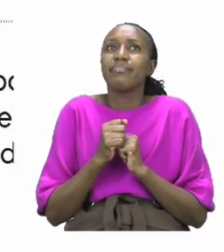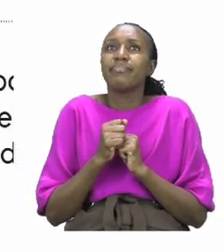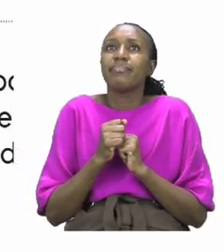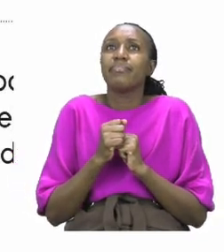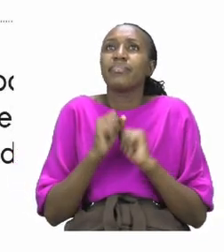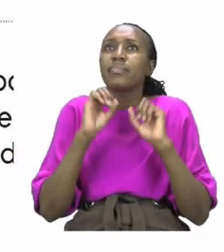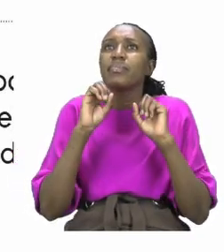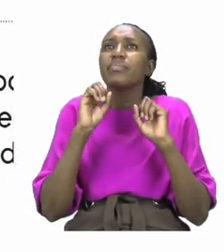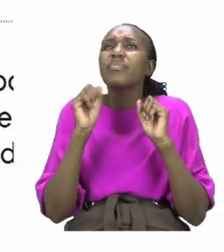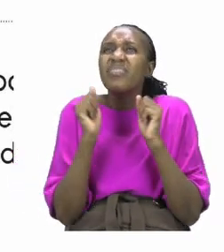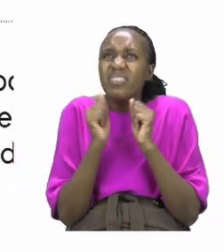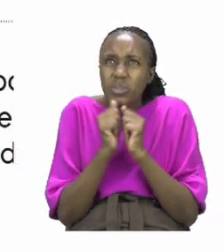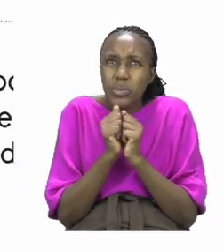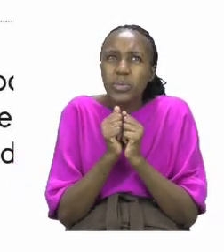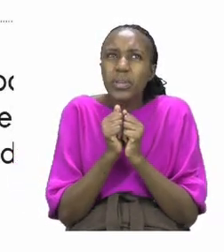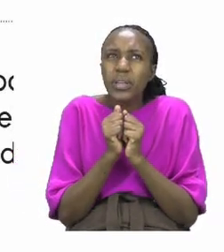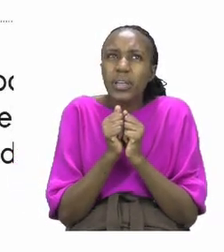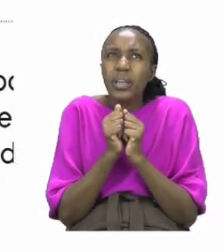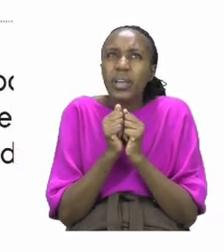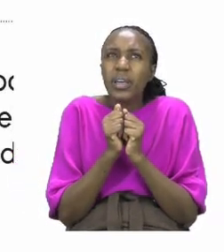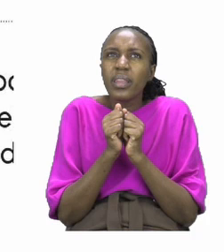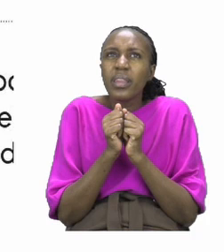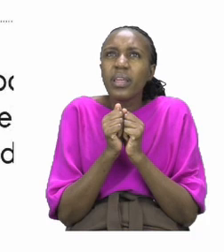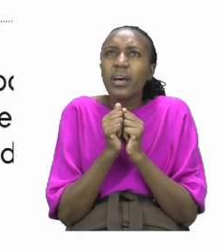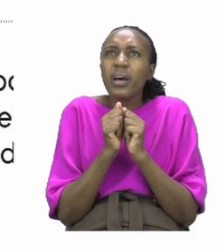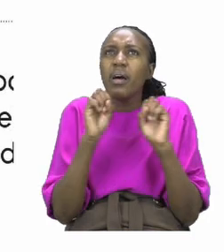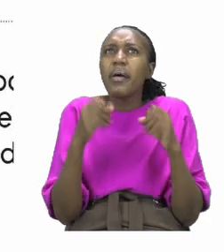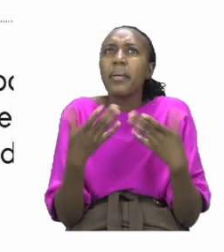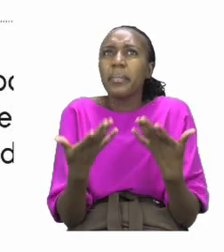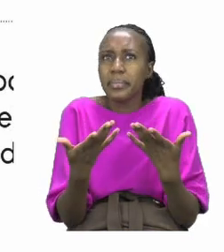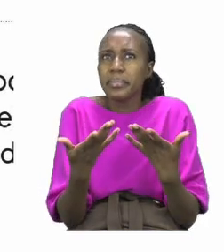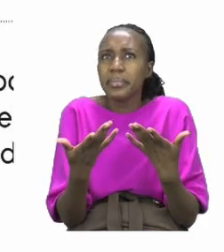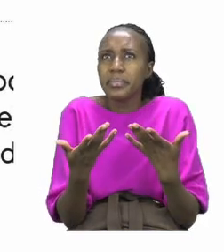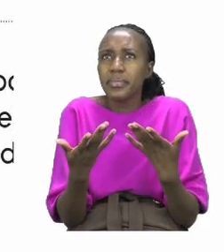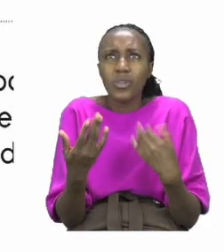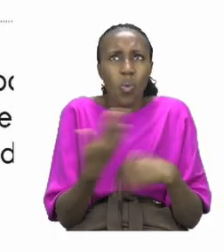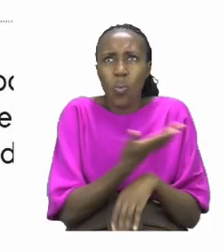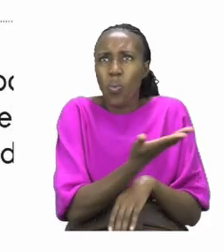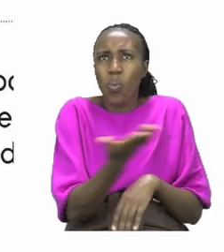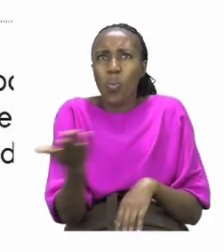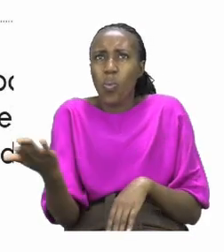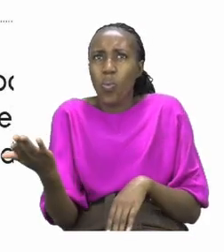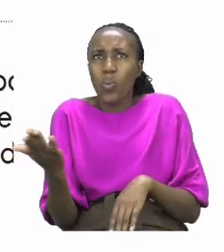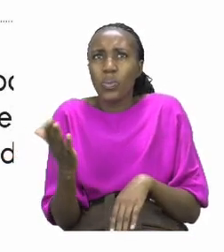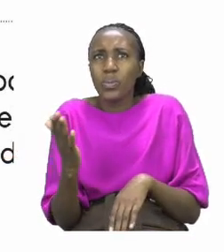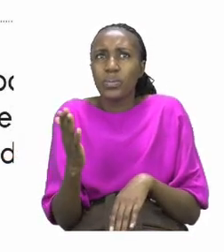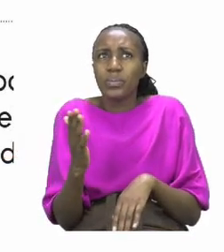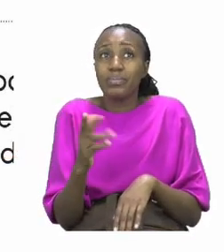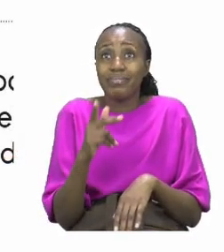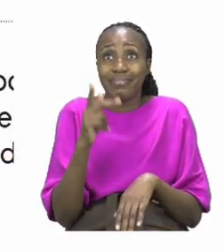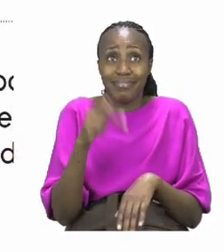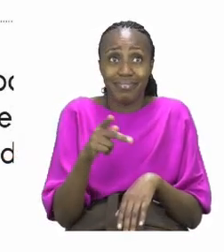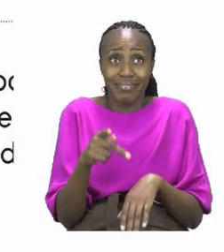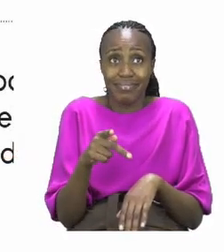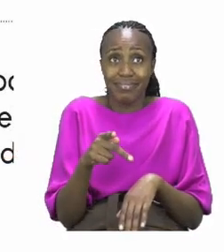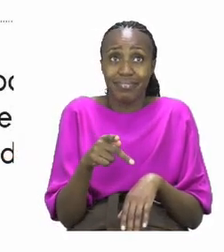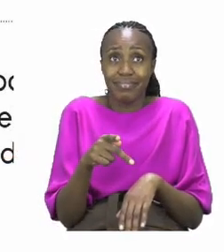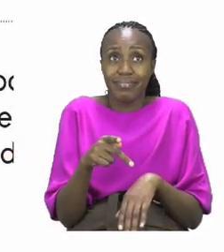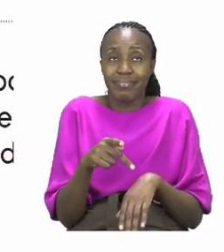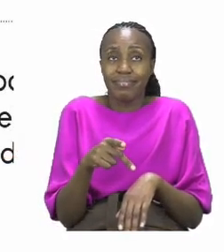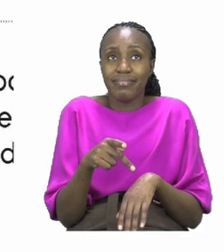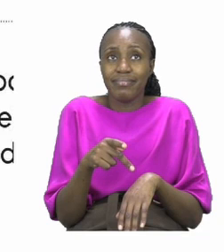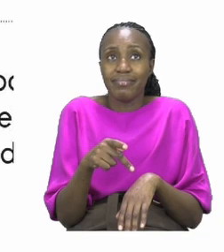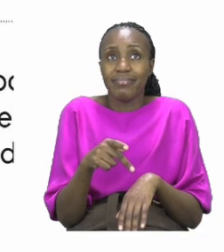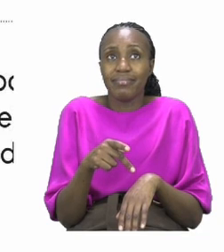How many recyclables are there all together? Let's read again.